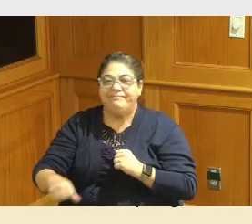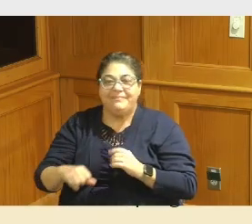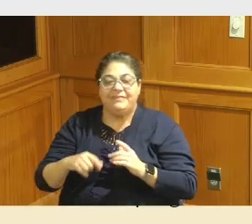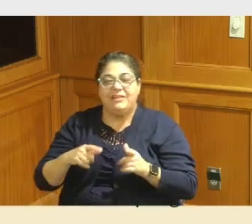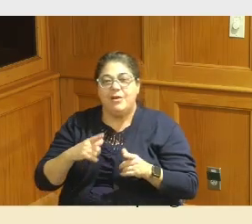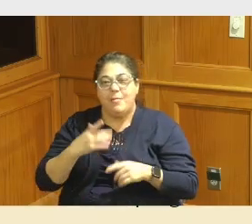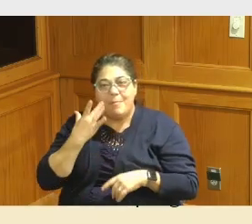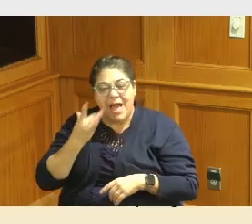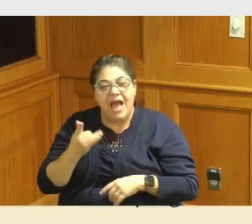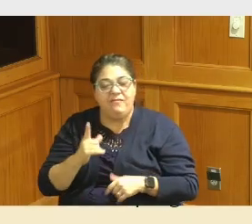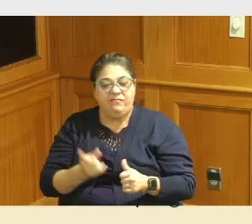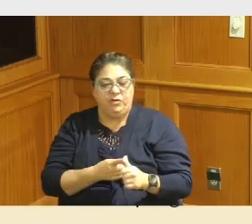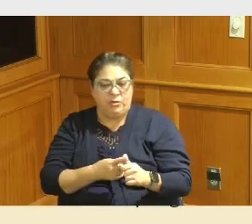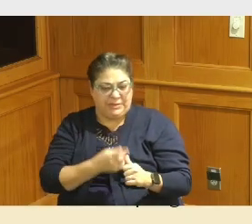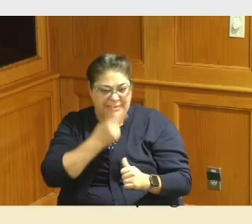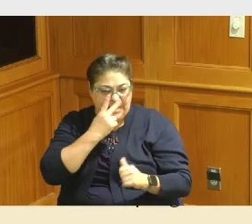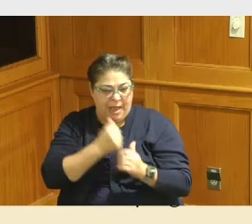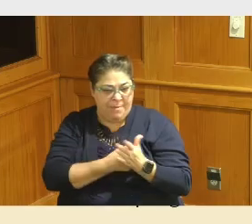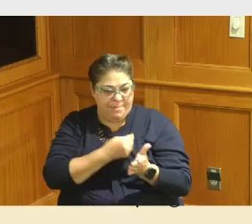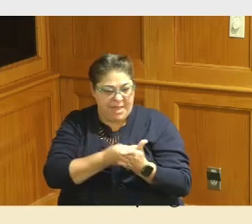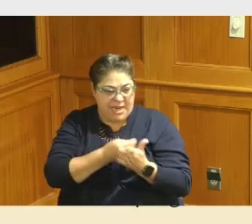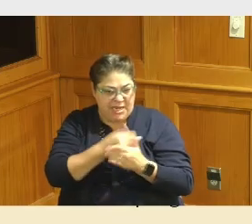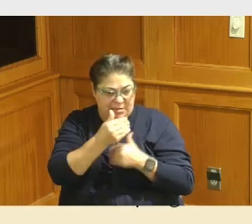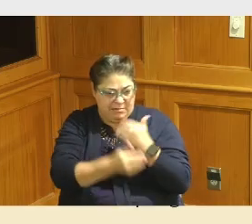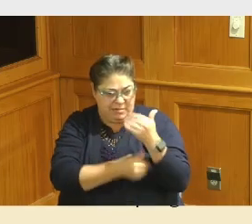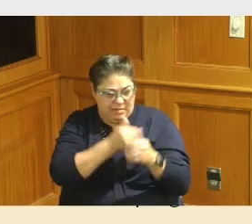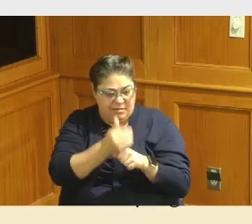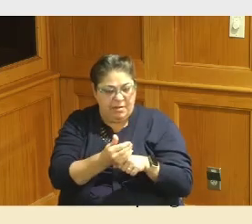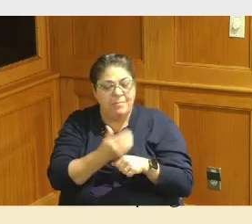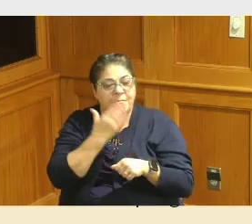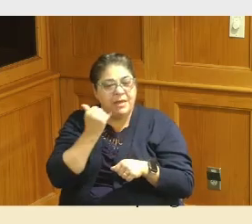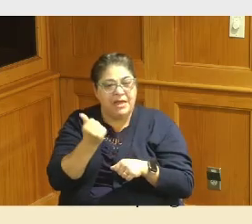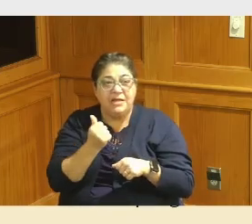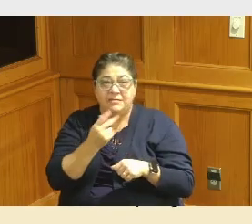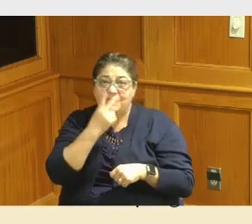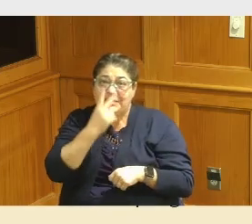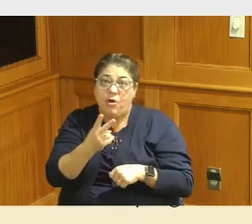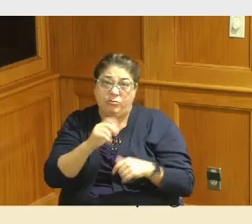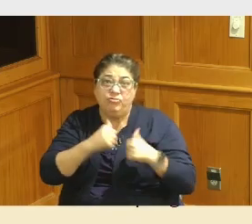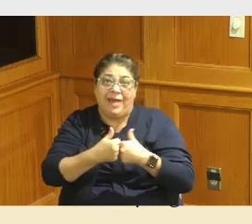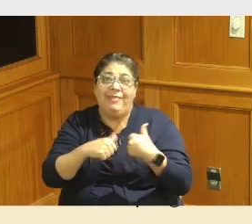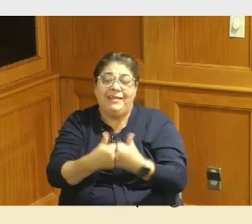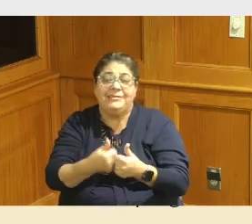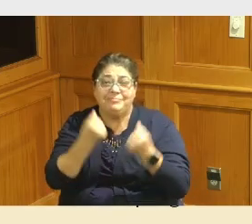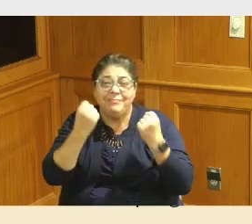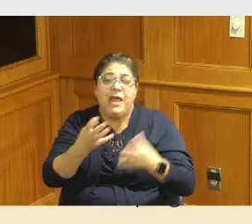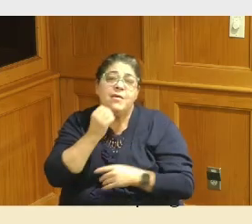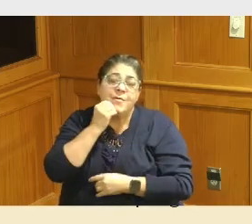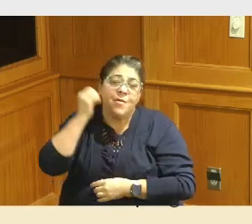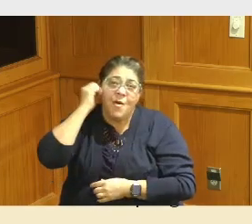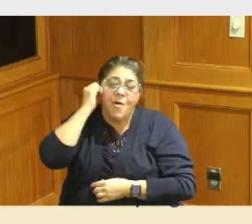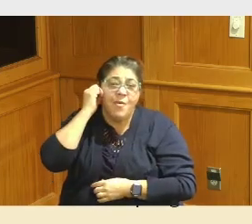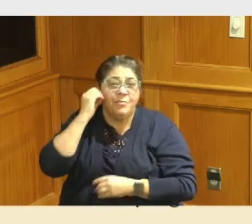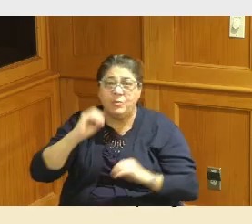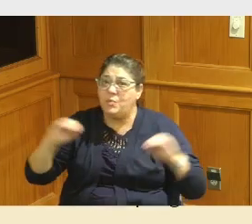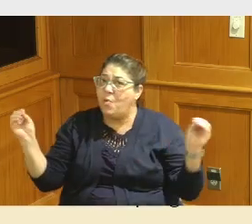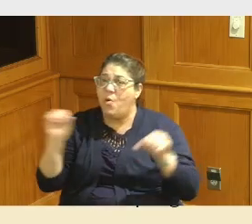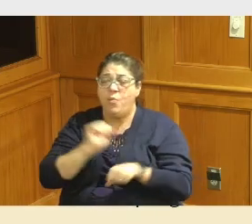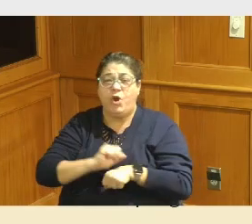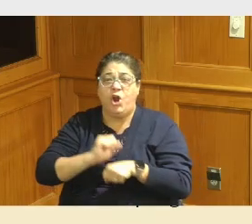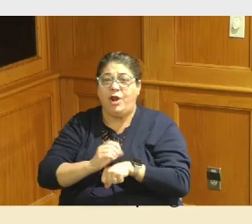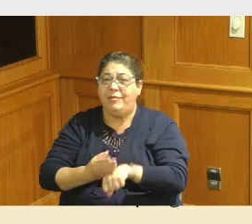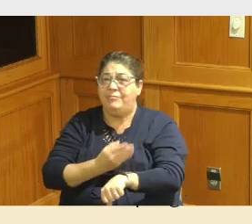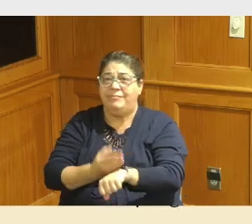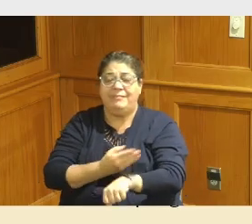the program until we see how our spending moves, which you see was a challenge, right? We saw a lot of these homes hadn't seen any work done to